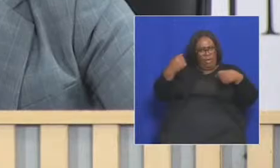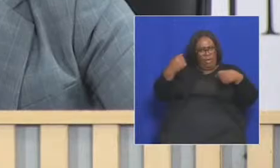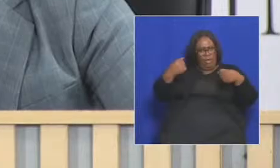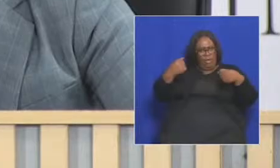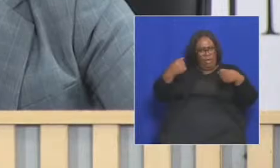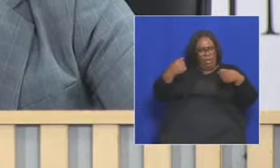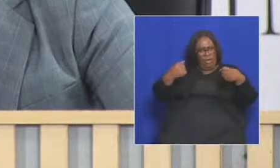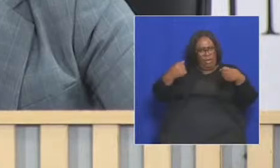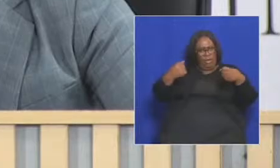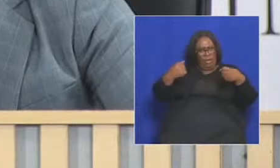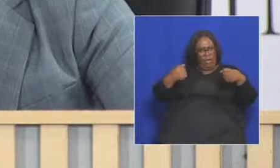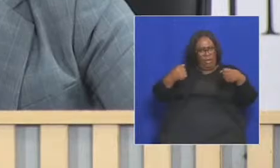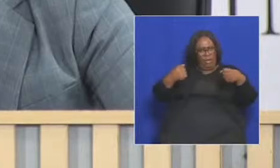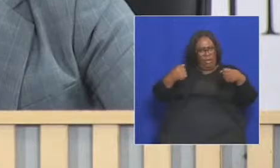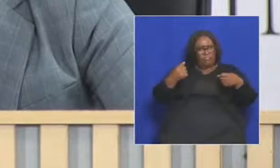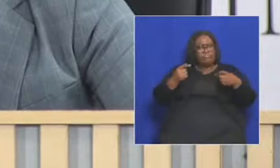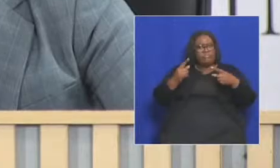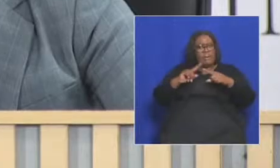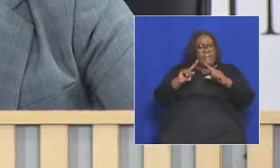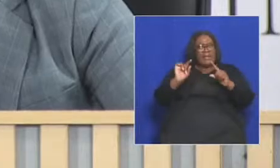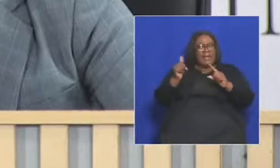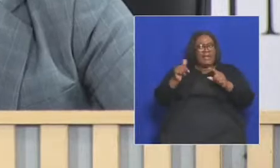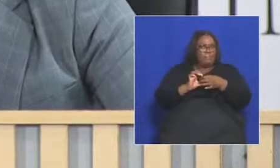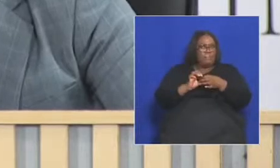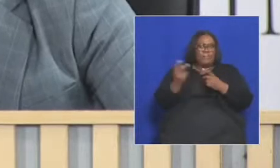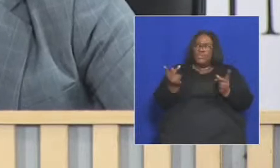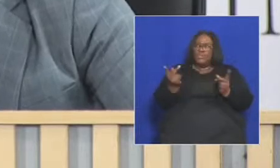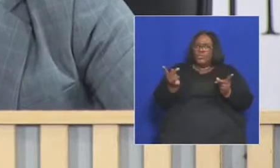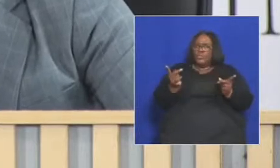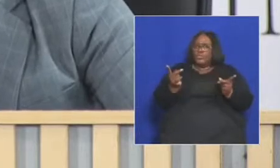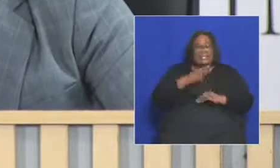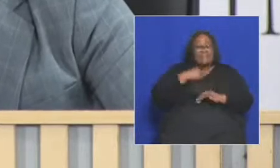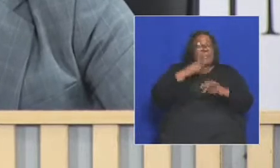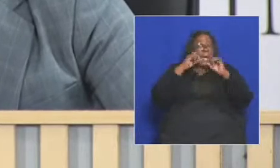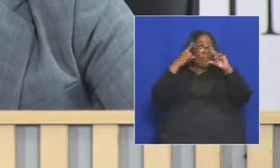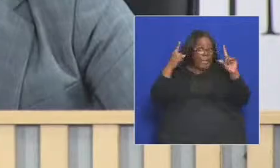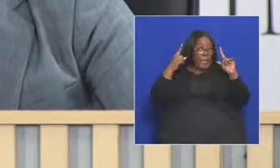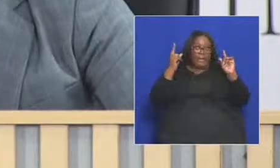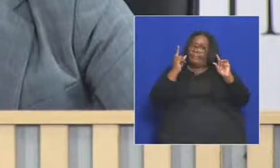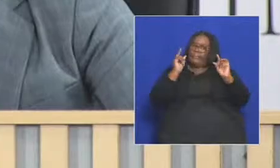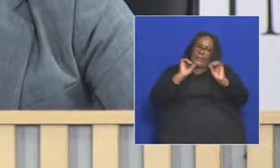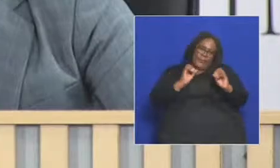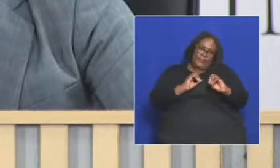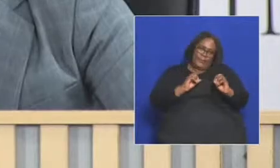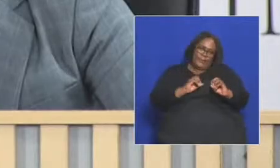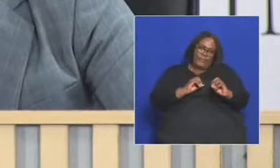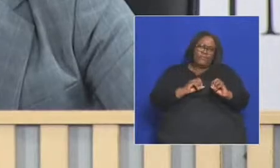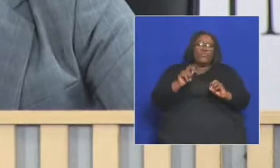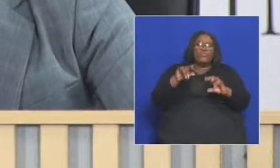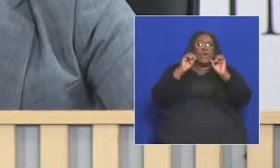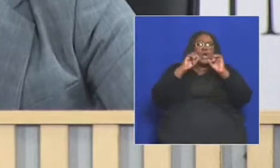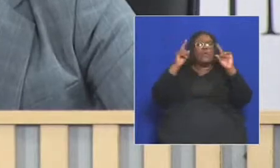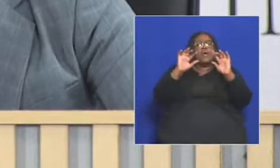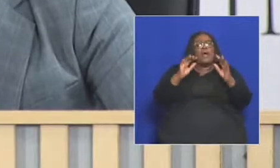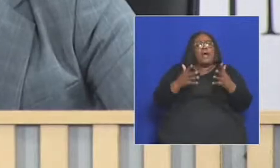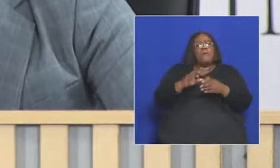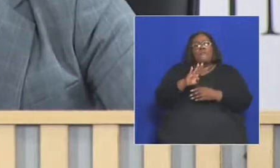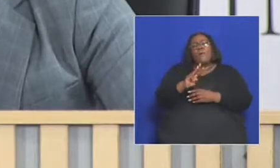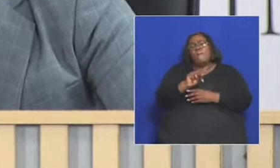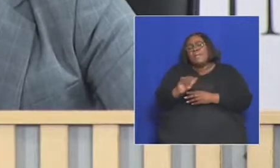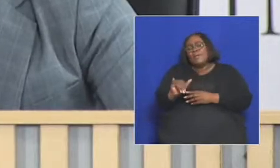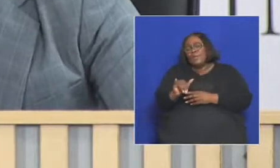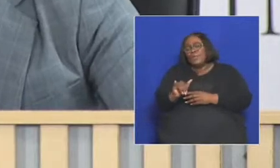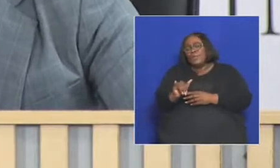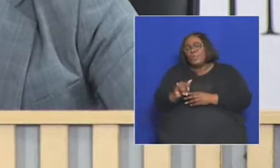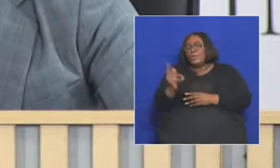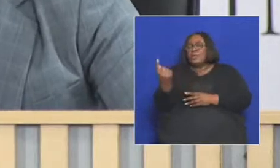you are aware of. That was your testimony. Yes, that 4 million and the like being paid. What relationship was